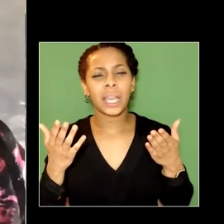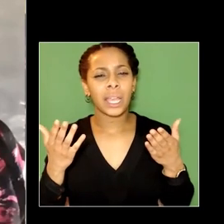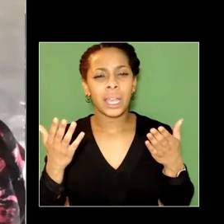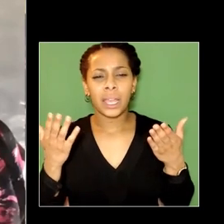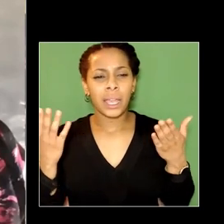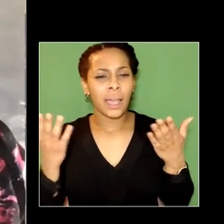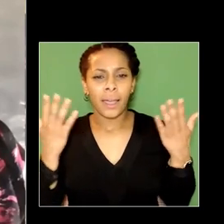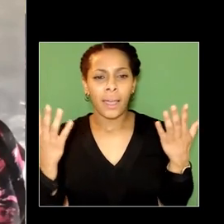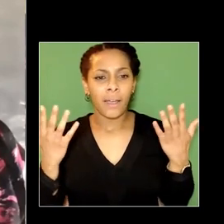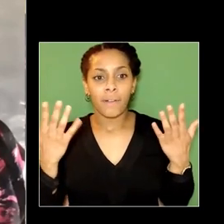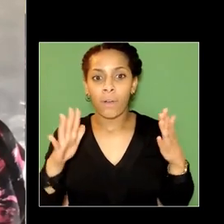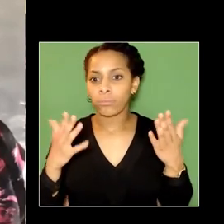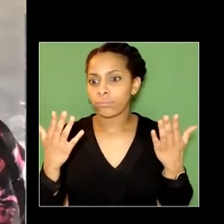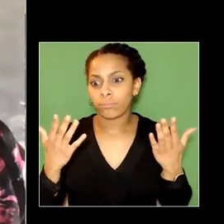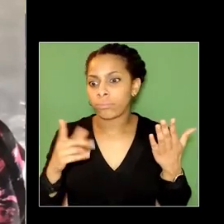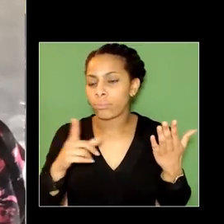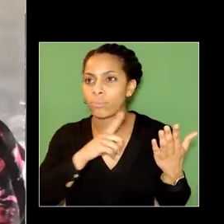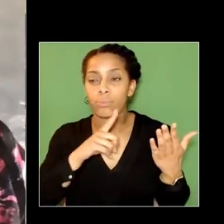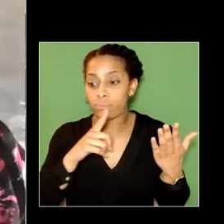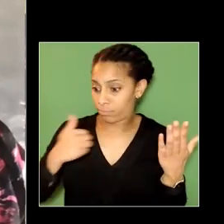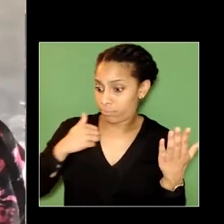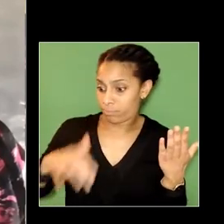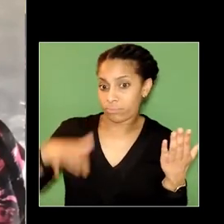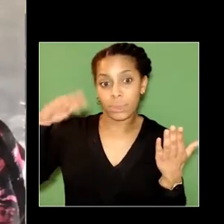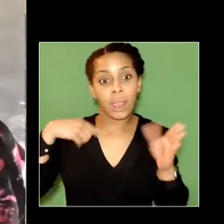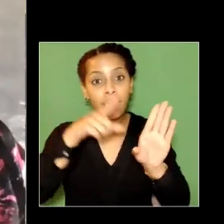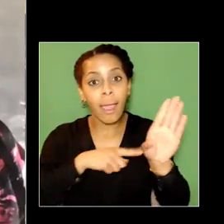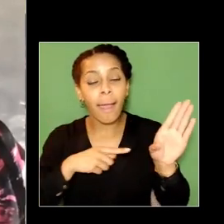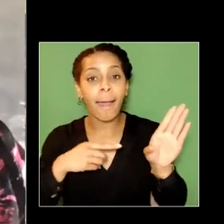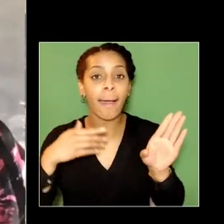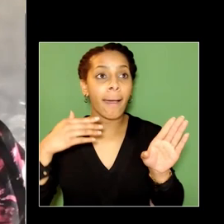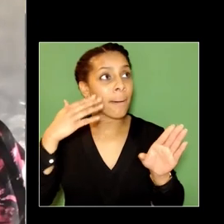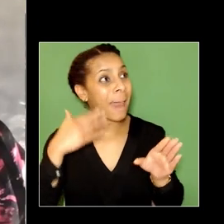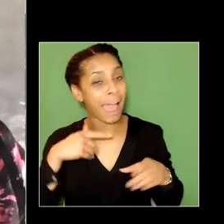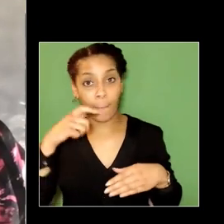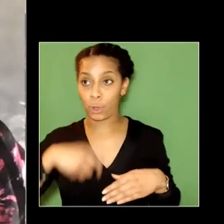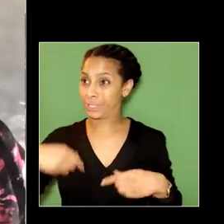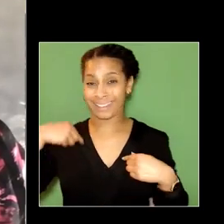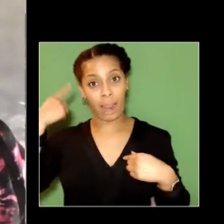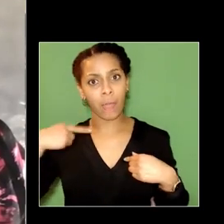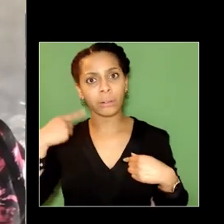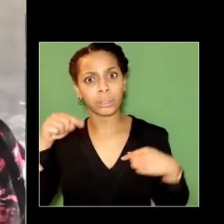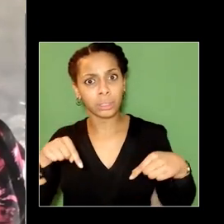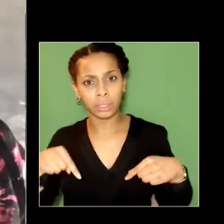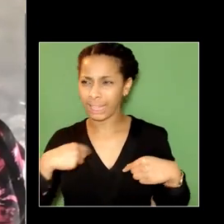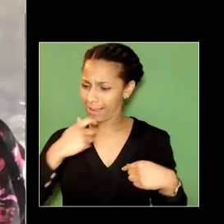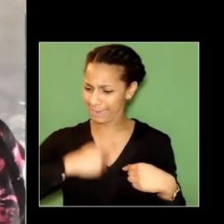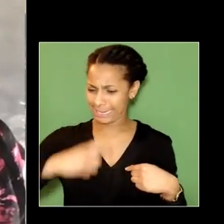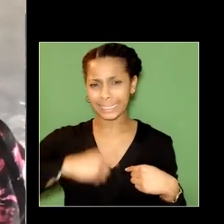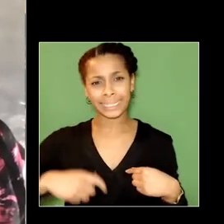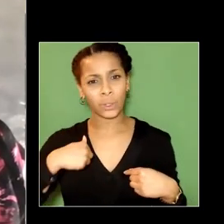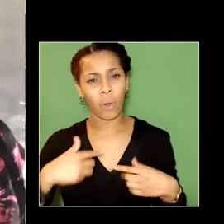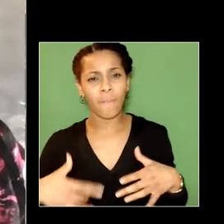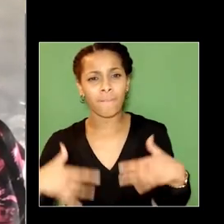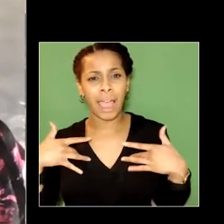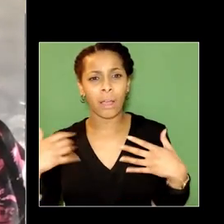and what it was to be a young Black person in London. So that we felt this real affinity with it, and